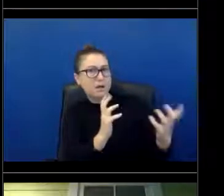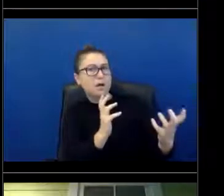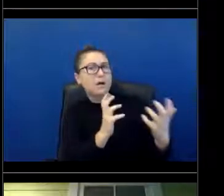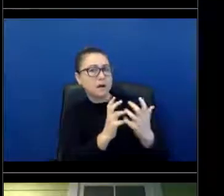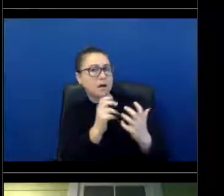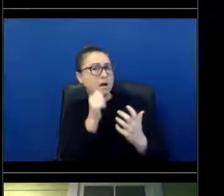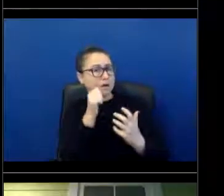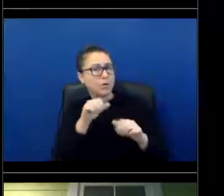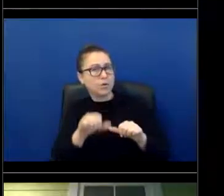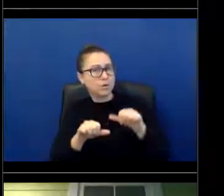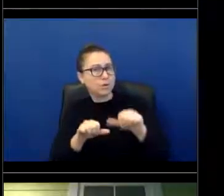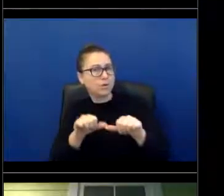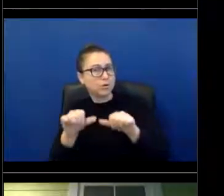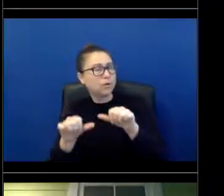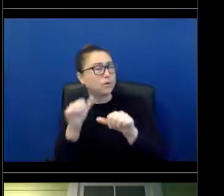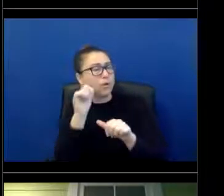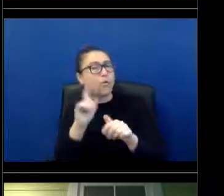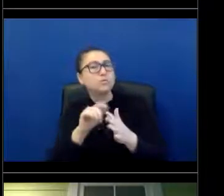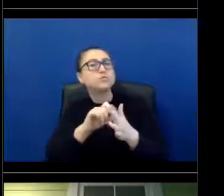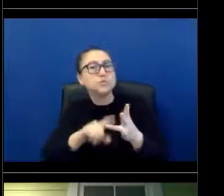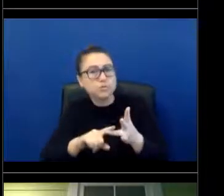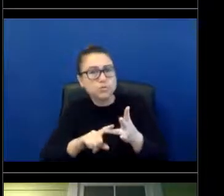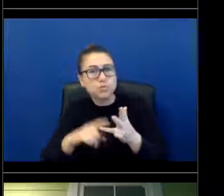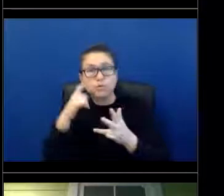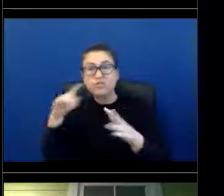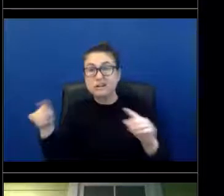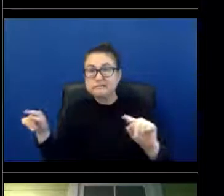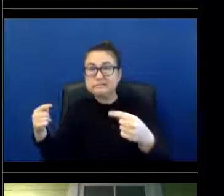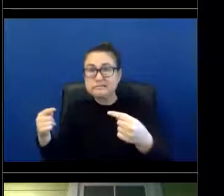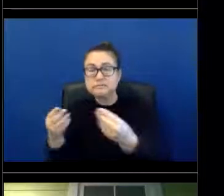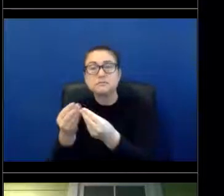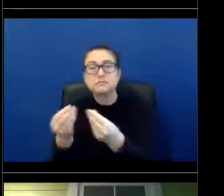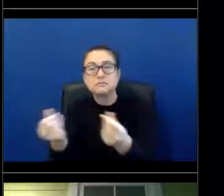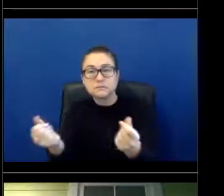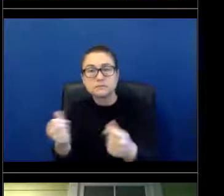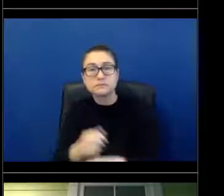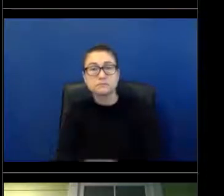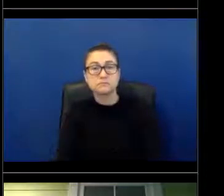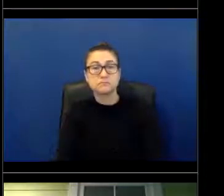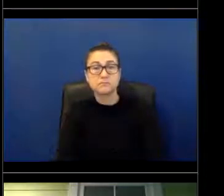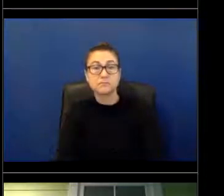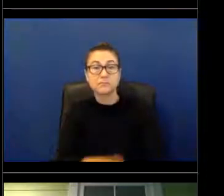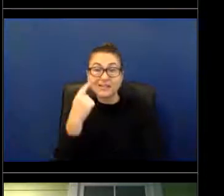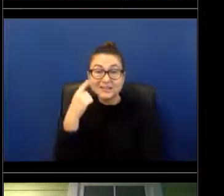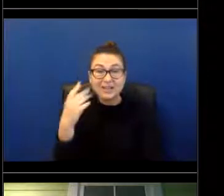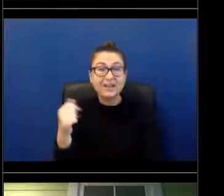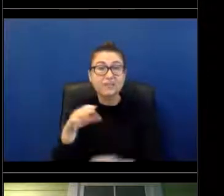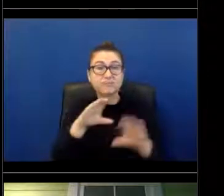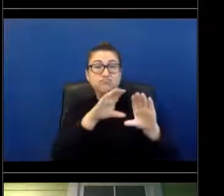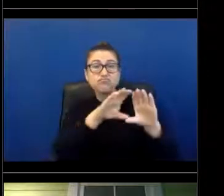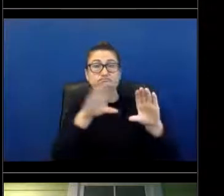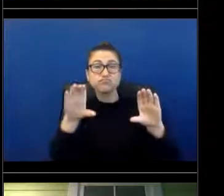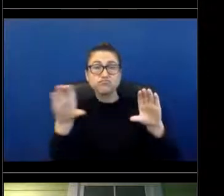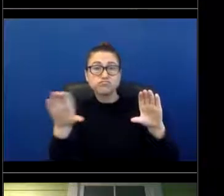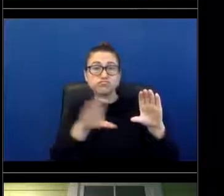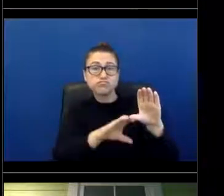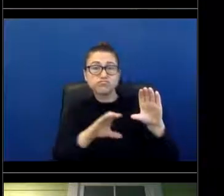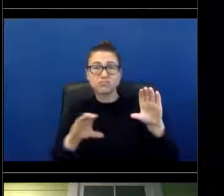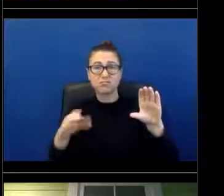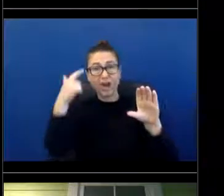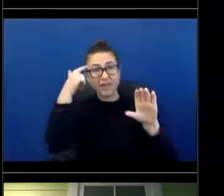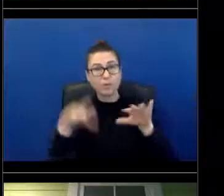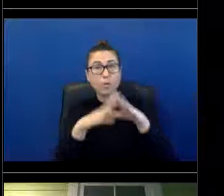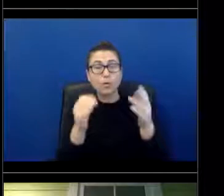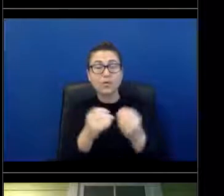own. You can see on the slide there's a number of different guided pathways. I think there's 9 in total. We'll be talking